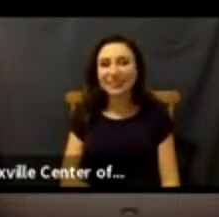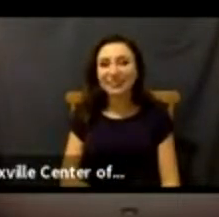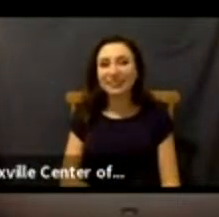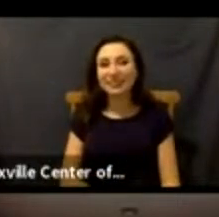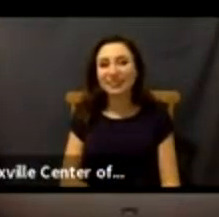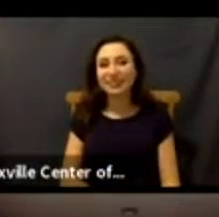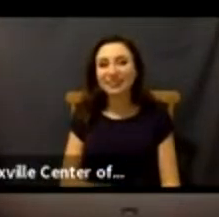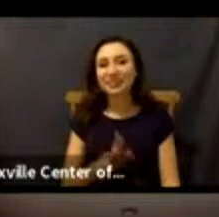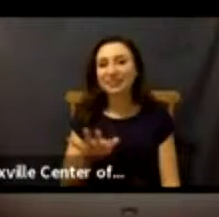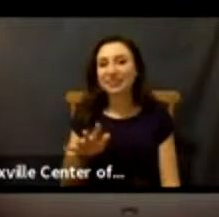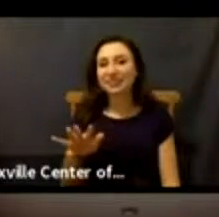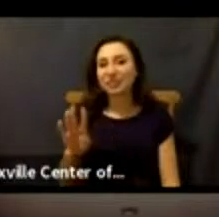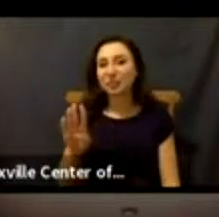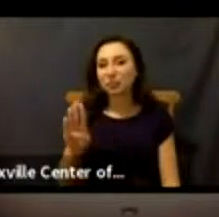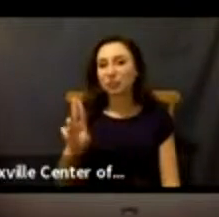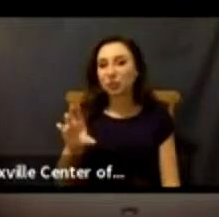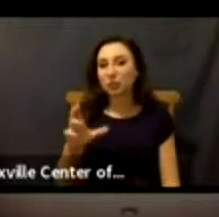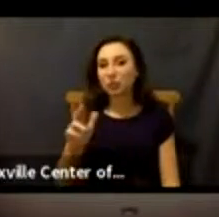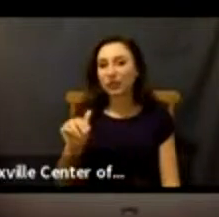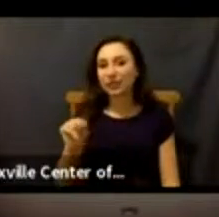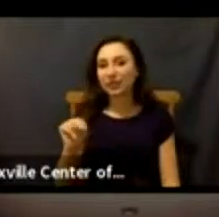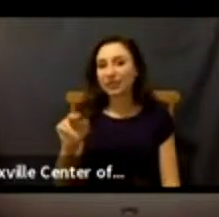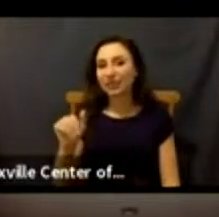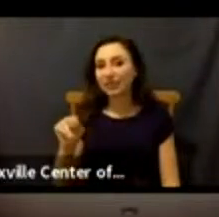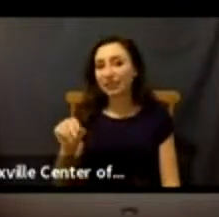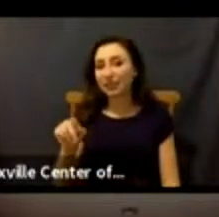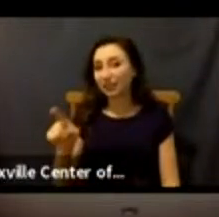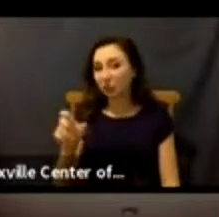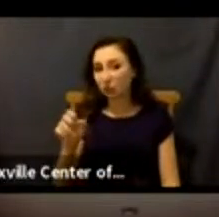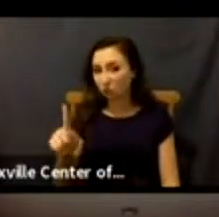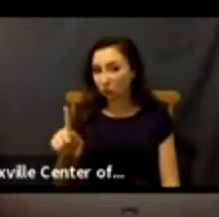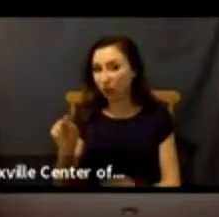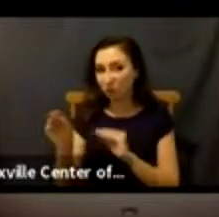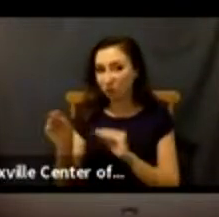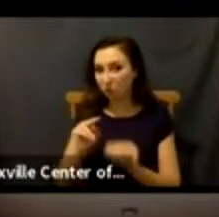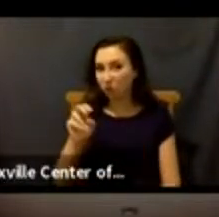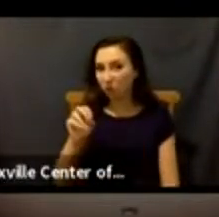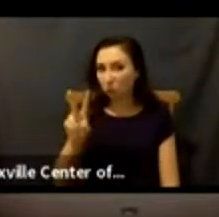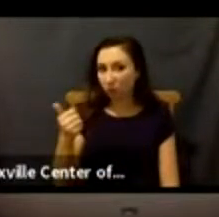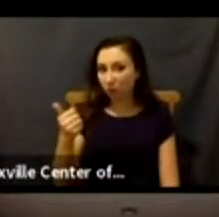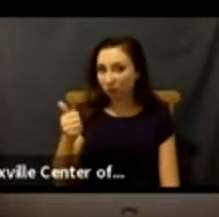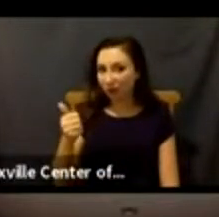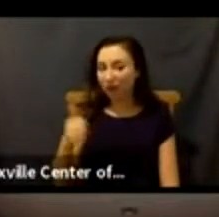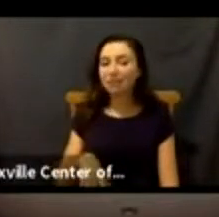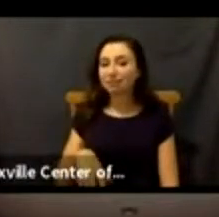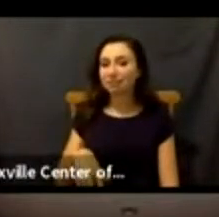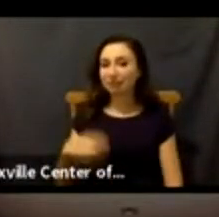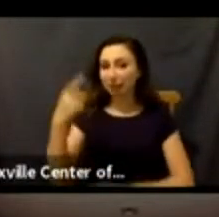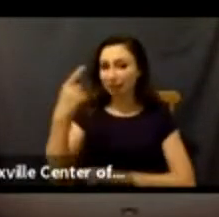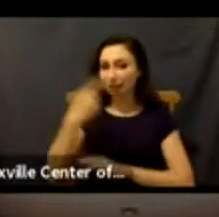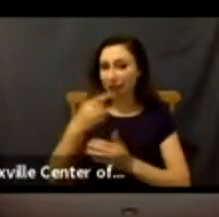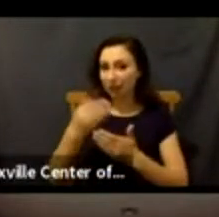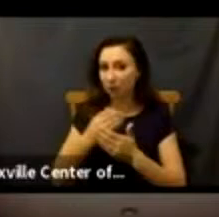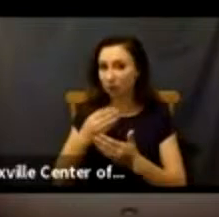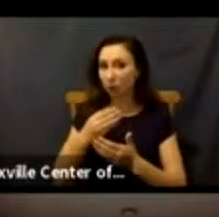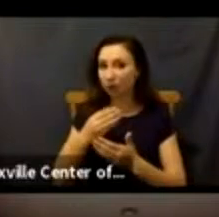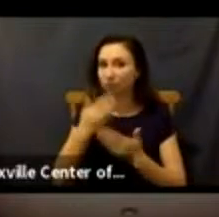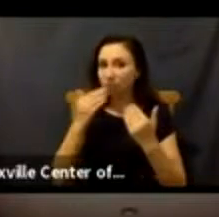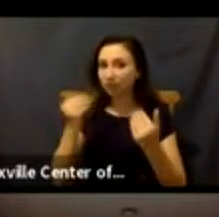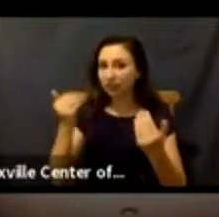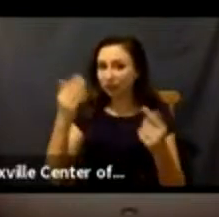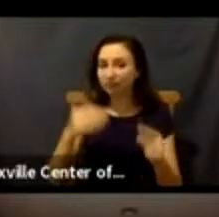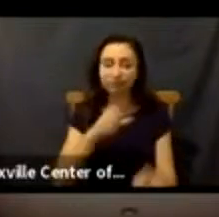so Dr. Goetcher, are you okay with moving the meeting to November 10th and leaving the Yeah, meeting before Thanksgiving? yeah, I think that. Okay, thank